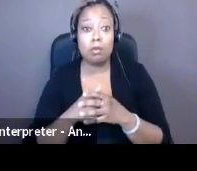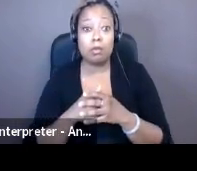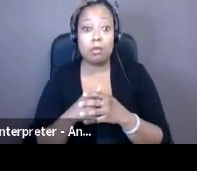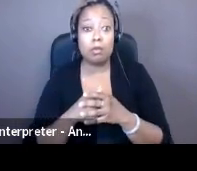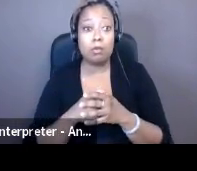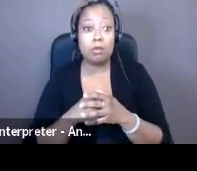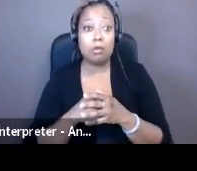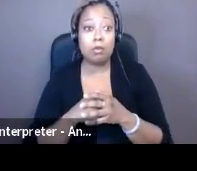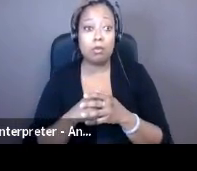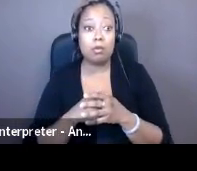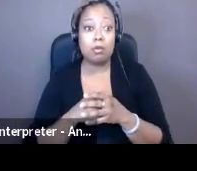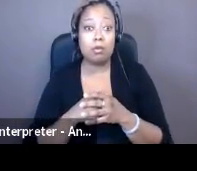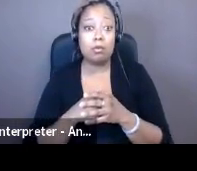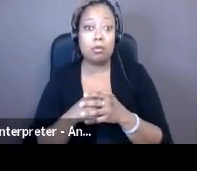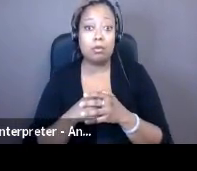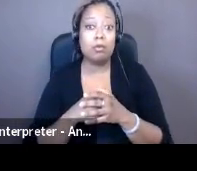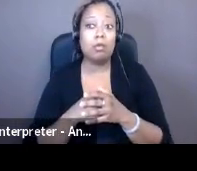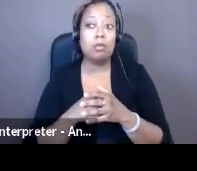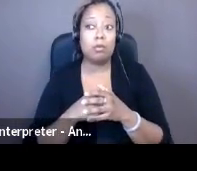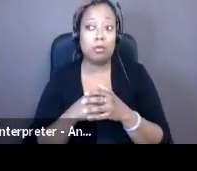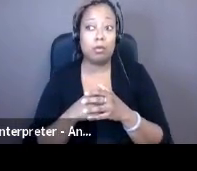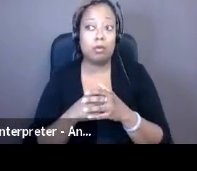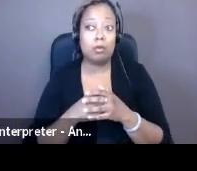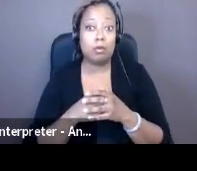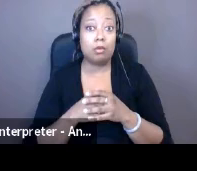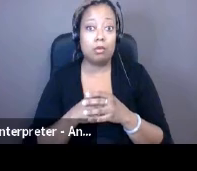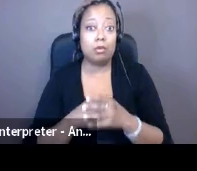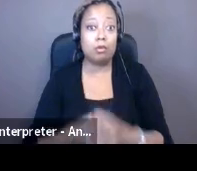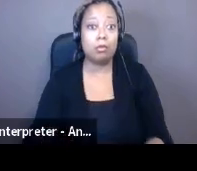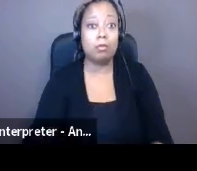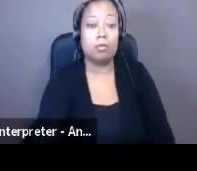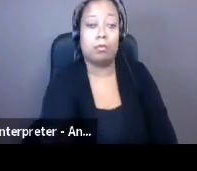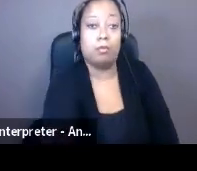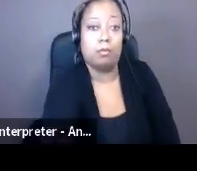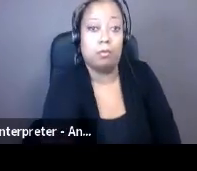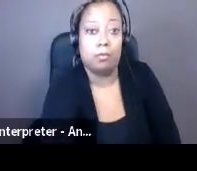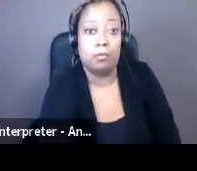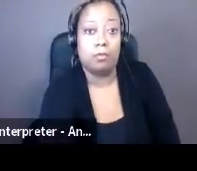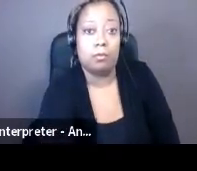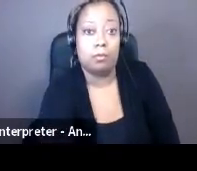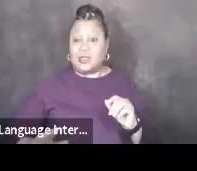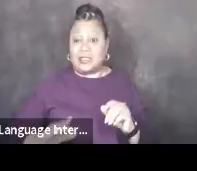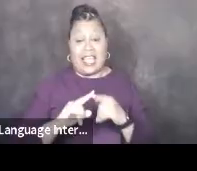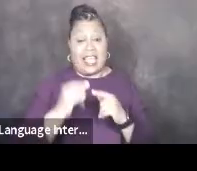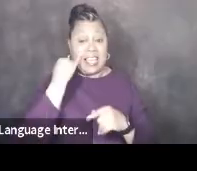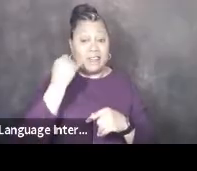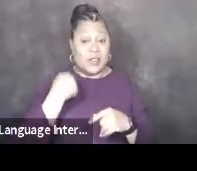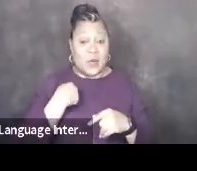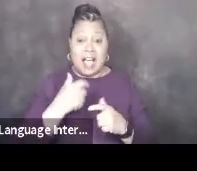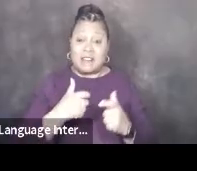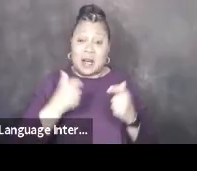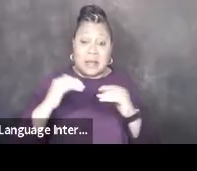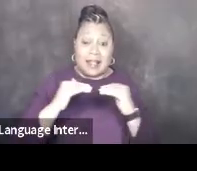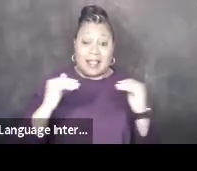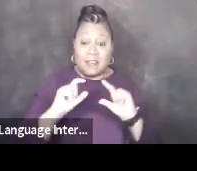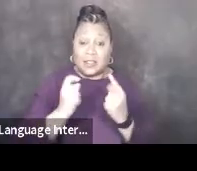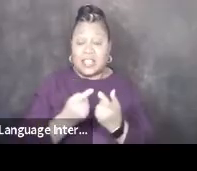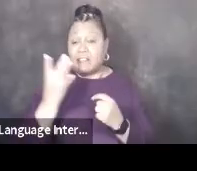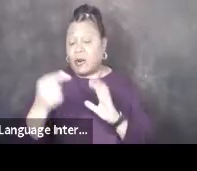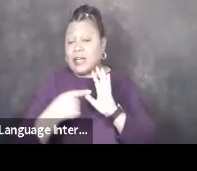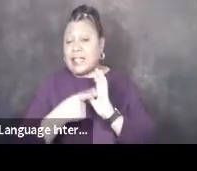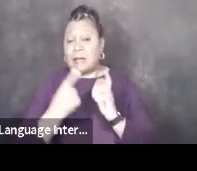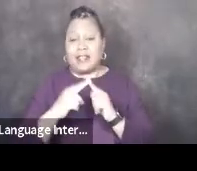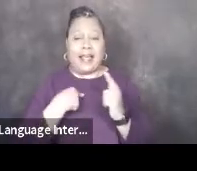and again, it's purely based on your topography around your house. If you have a big level change, for instance, this